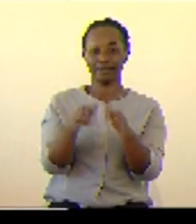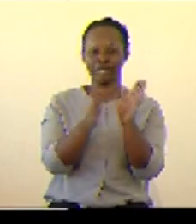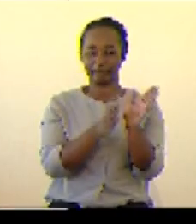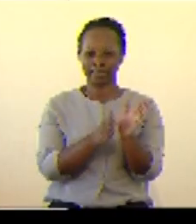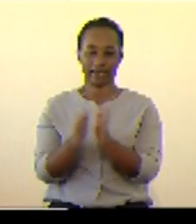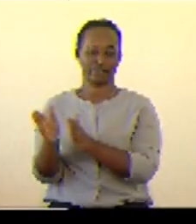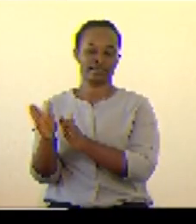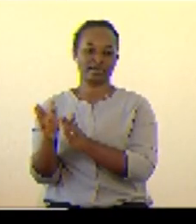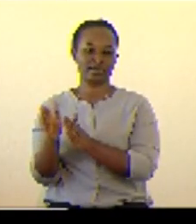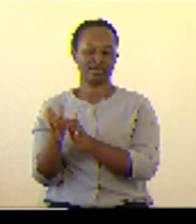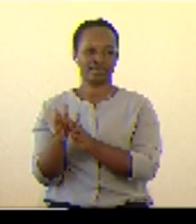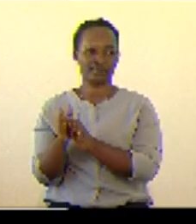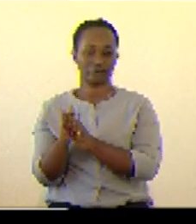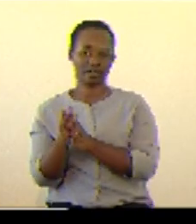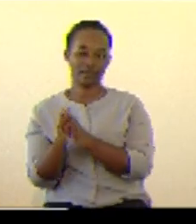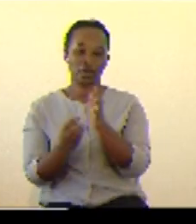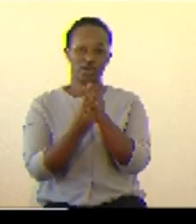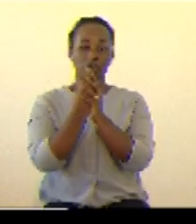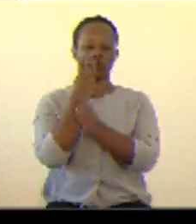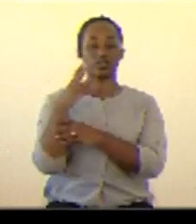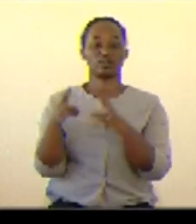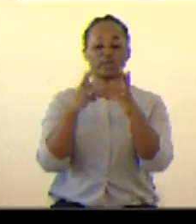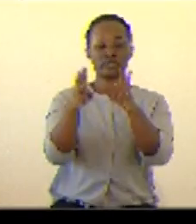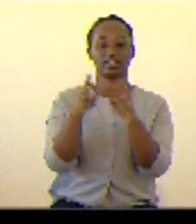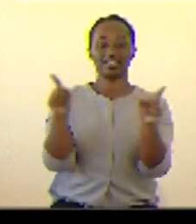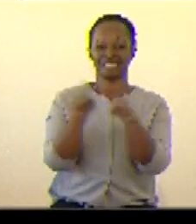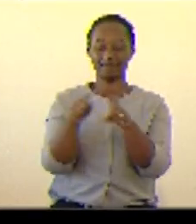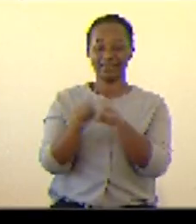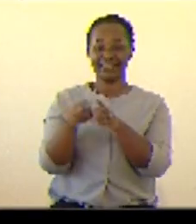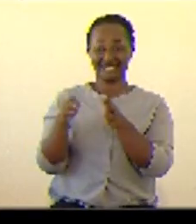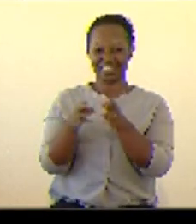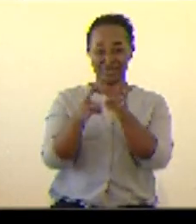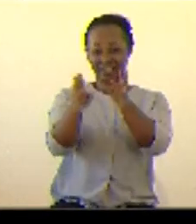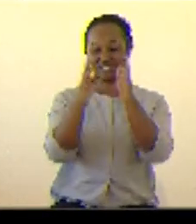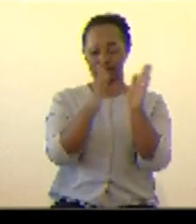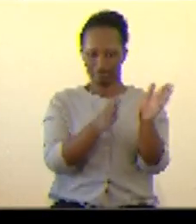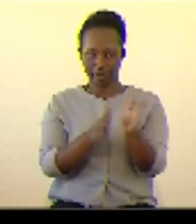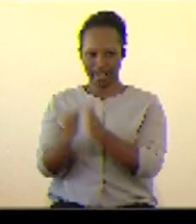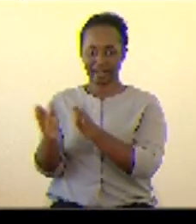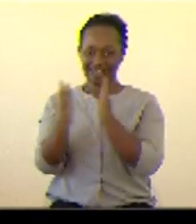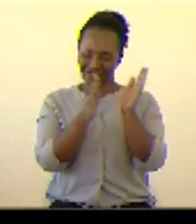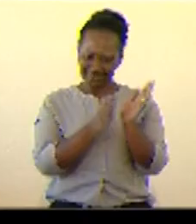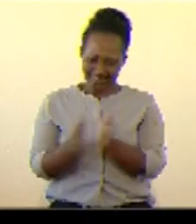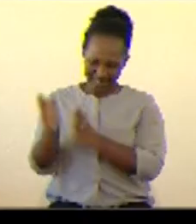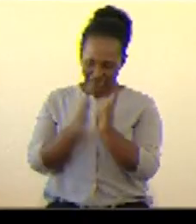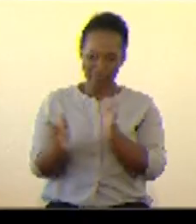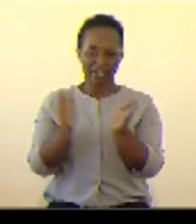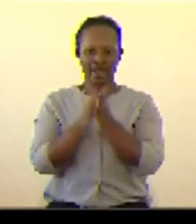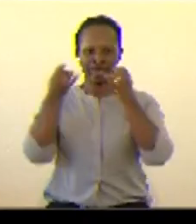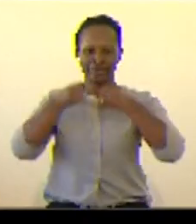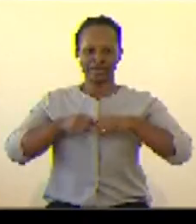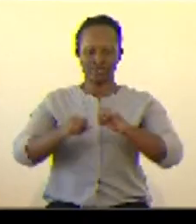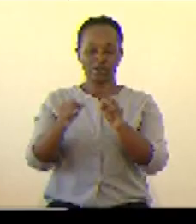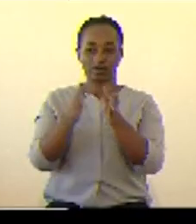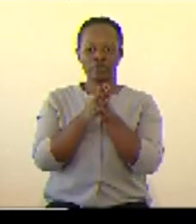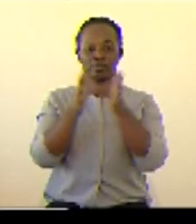So a growth strategy is a strategic plan formulated and implemented for expanding a